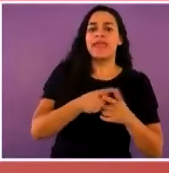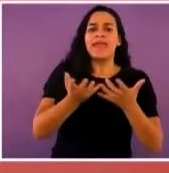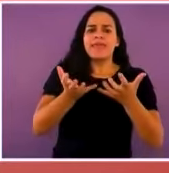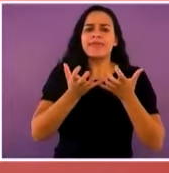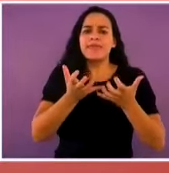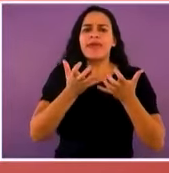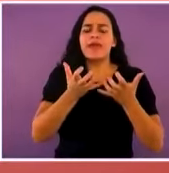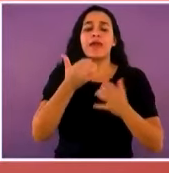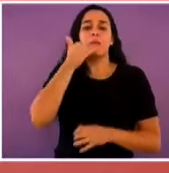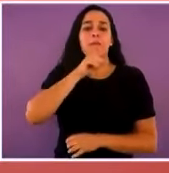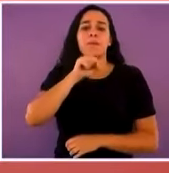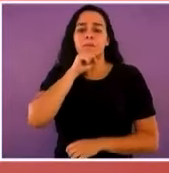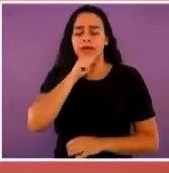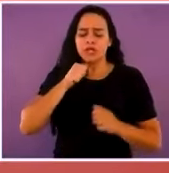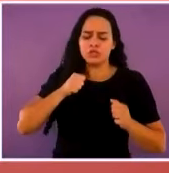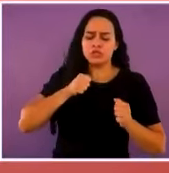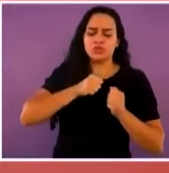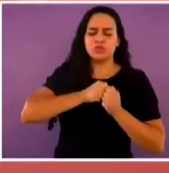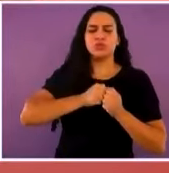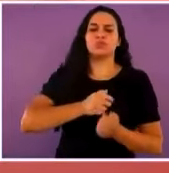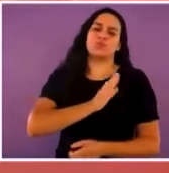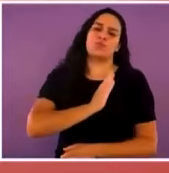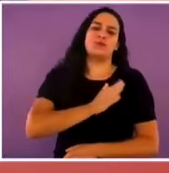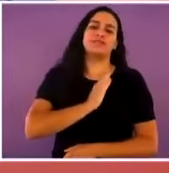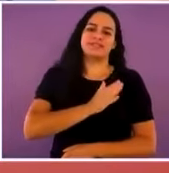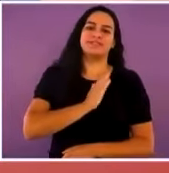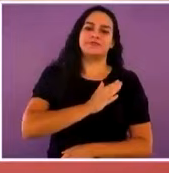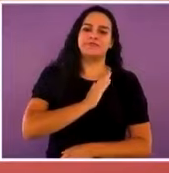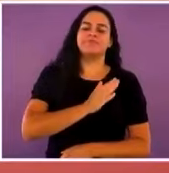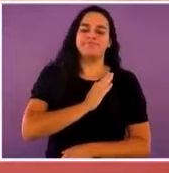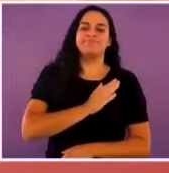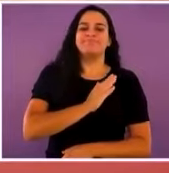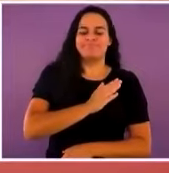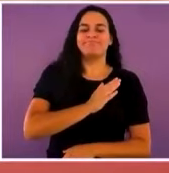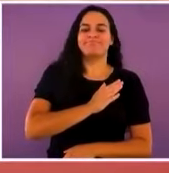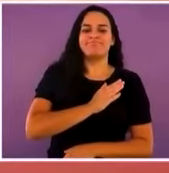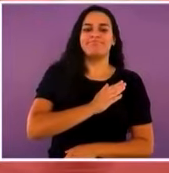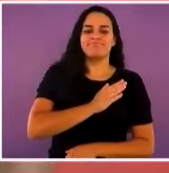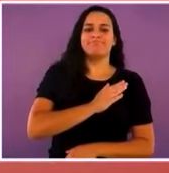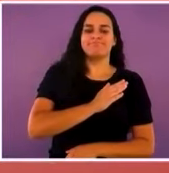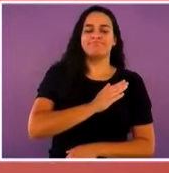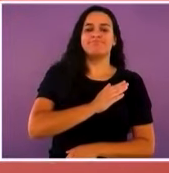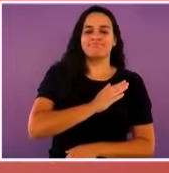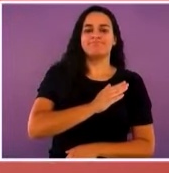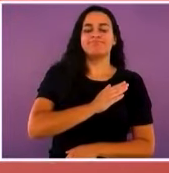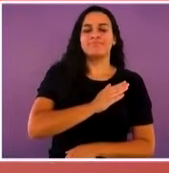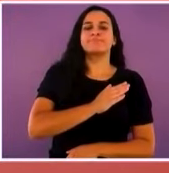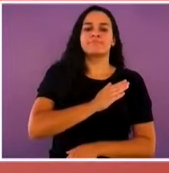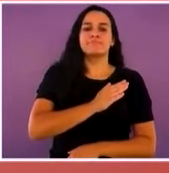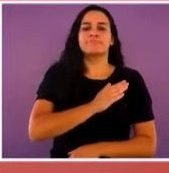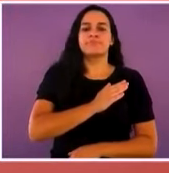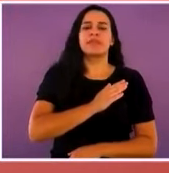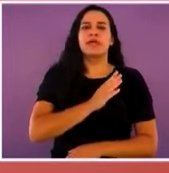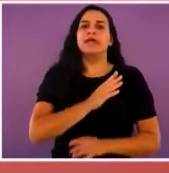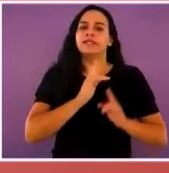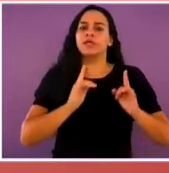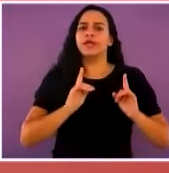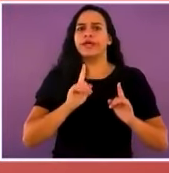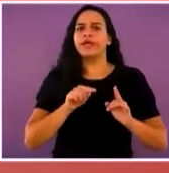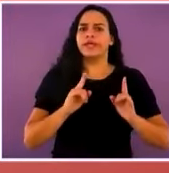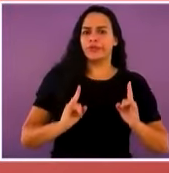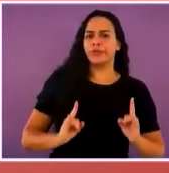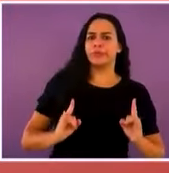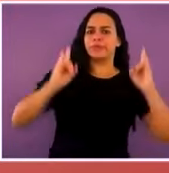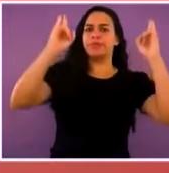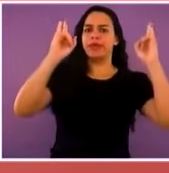mãe muito perto do seu coração. In the papal apartment where he lives in Rome, no apartamento